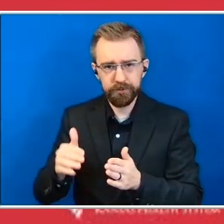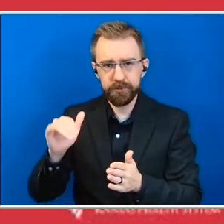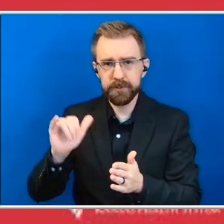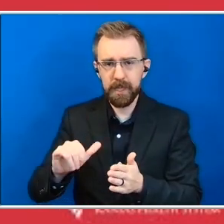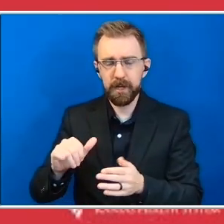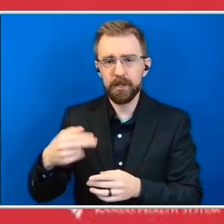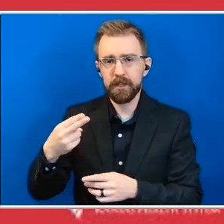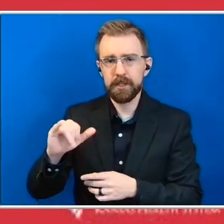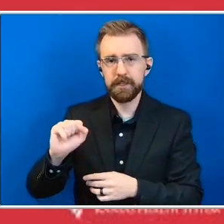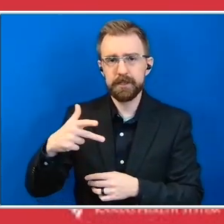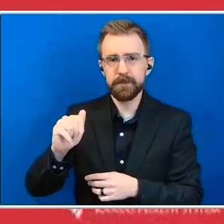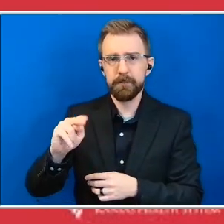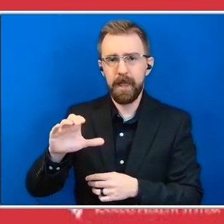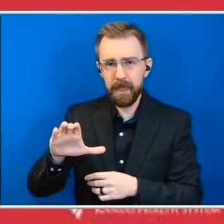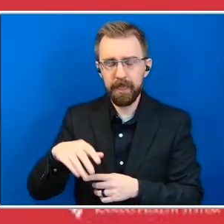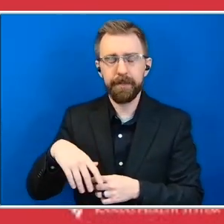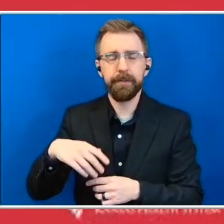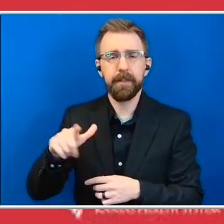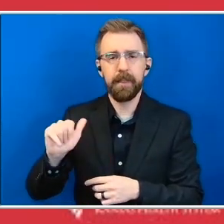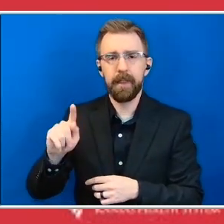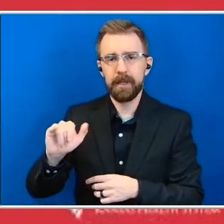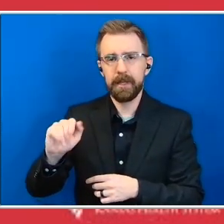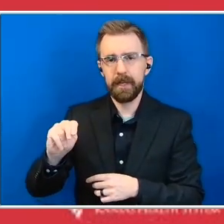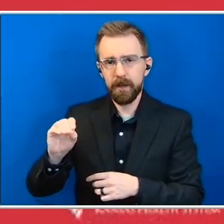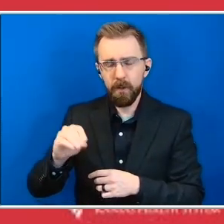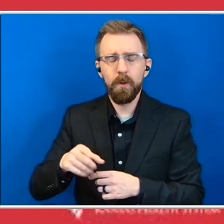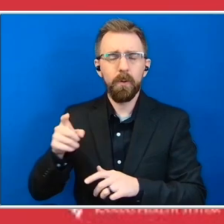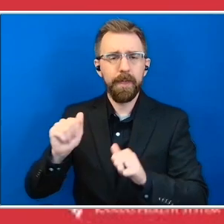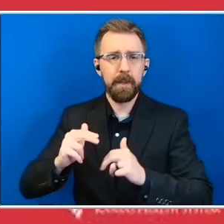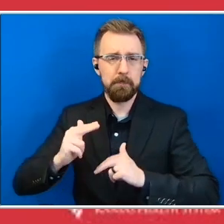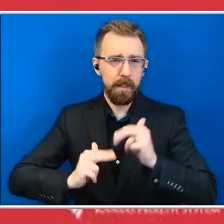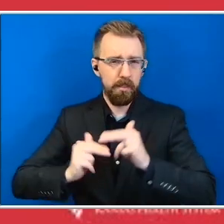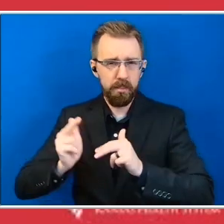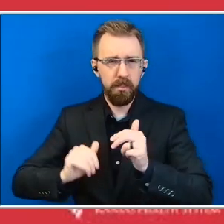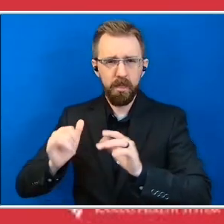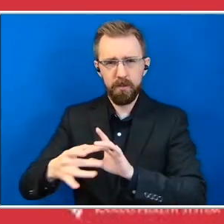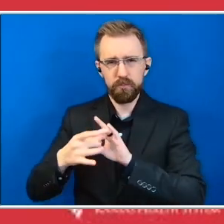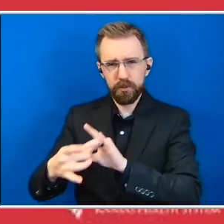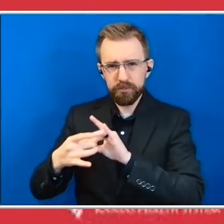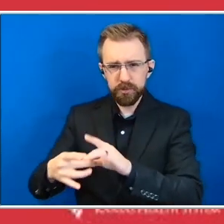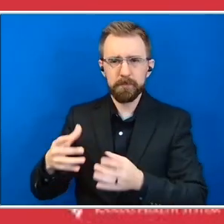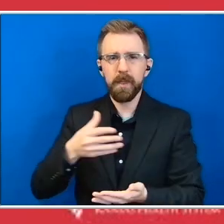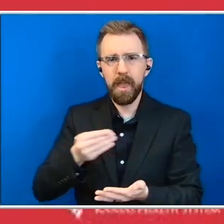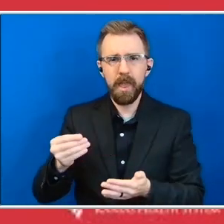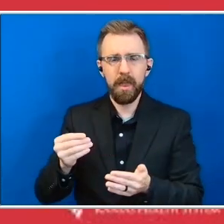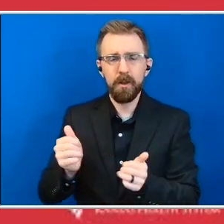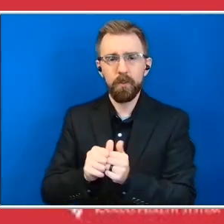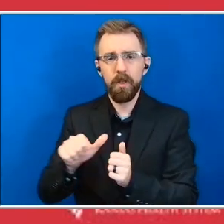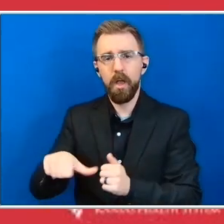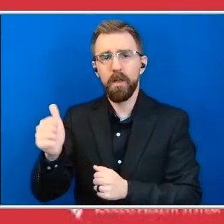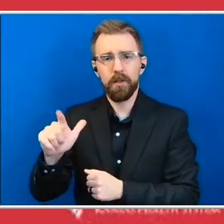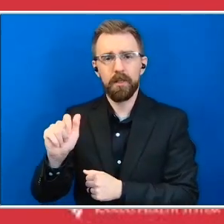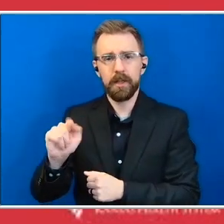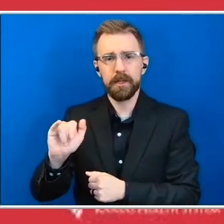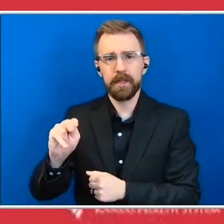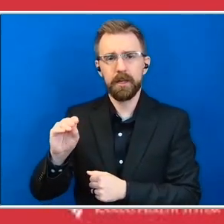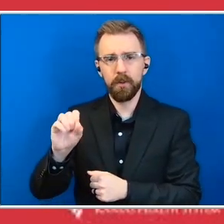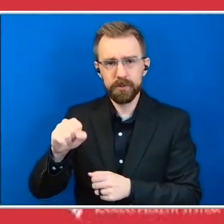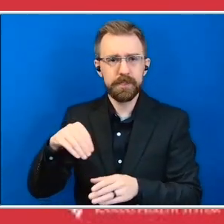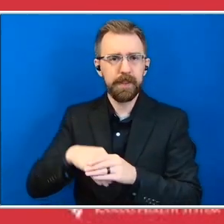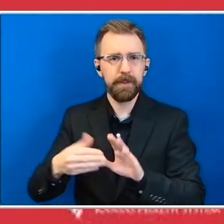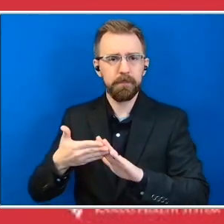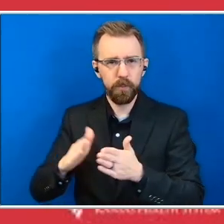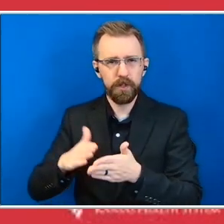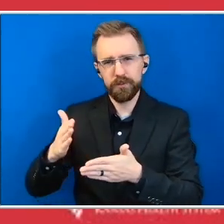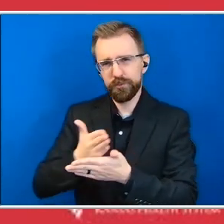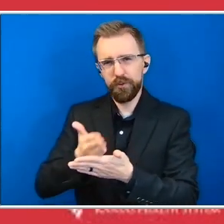as well, Latinos, so that they can build that relationship with other Latinos in the community and share that